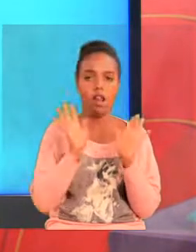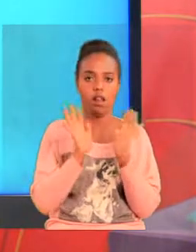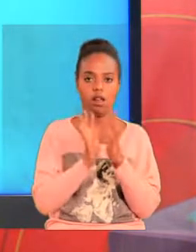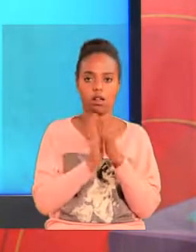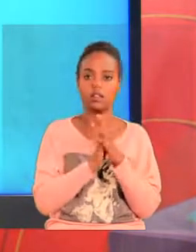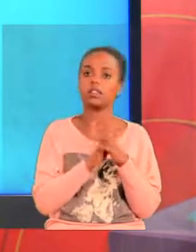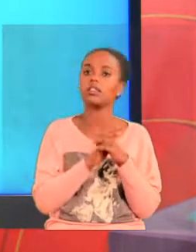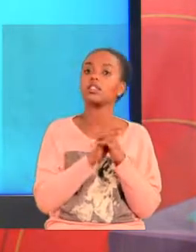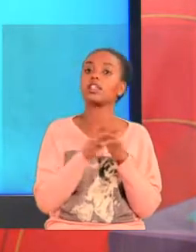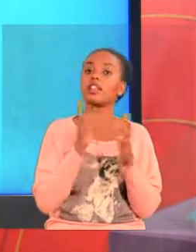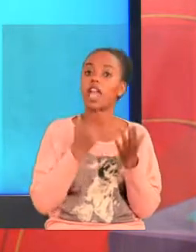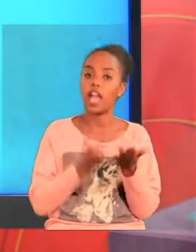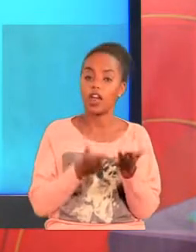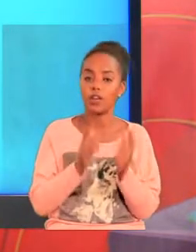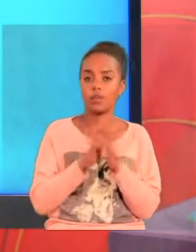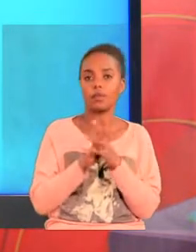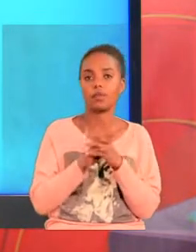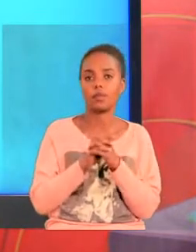here